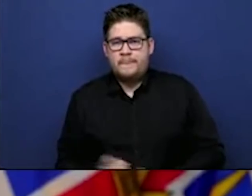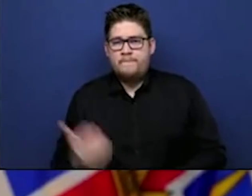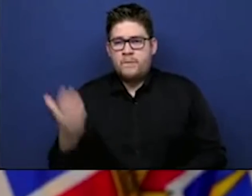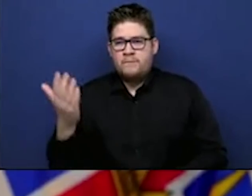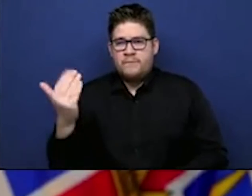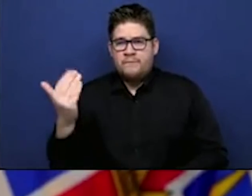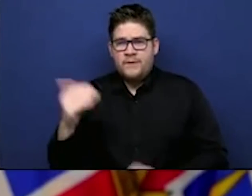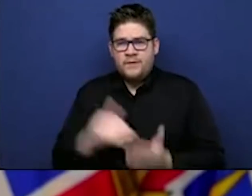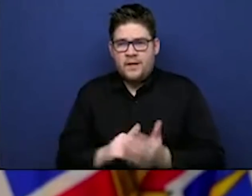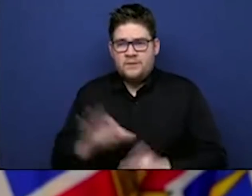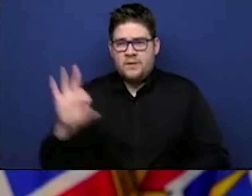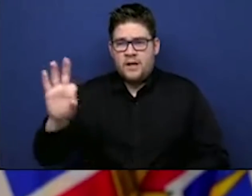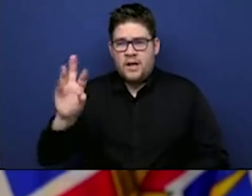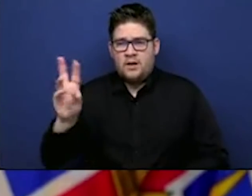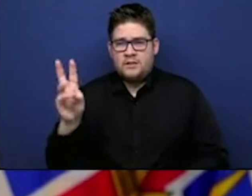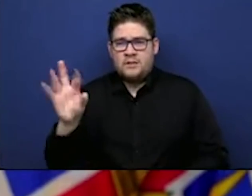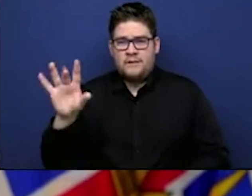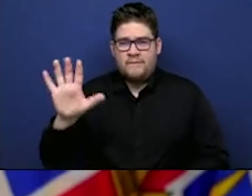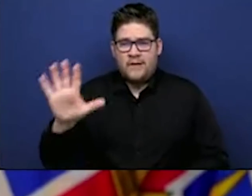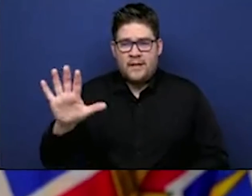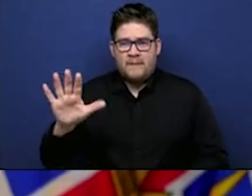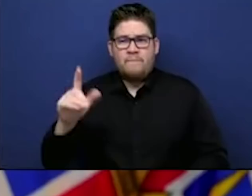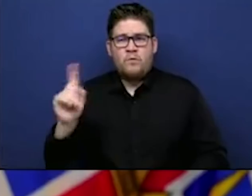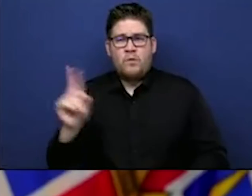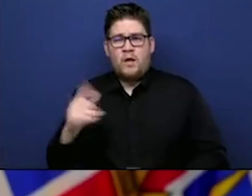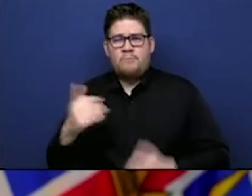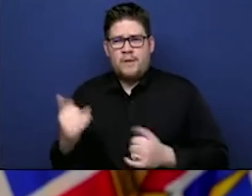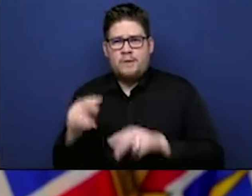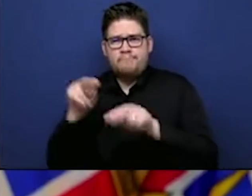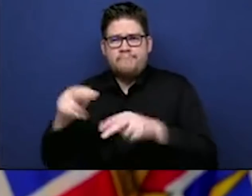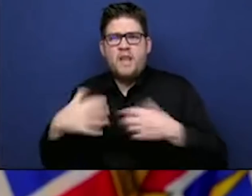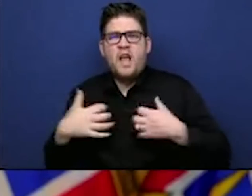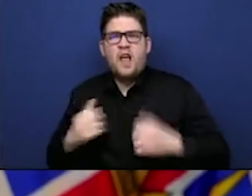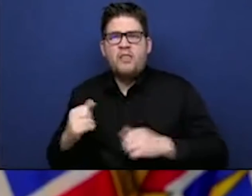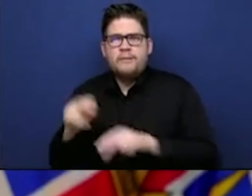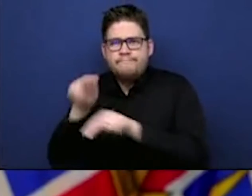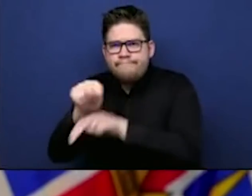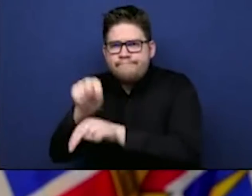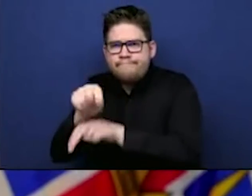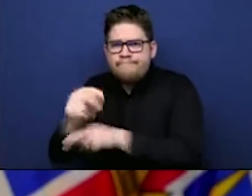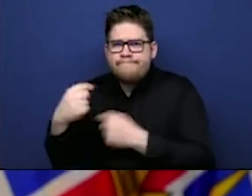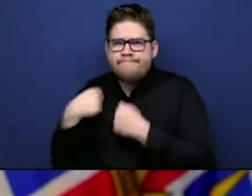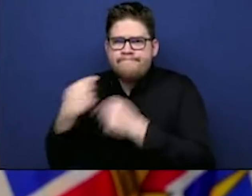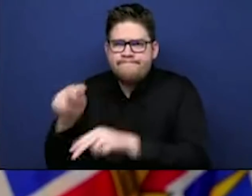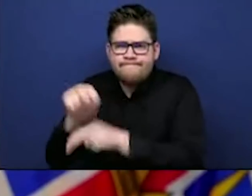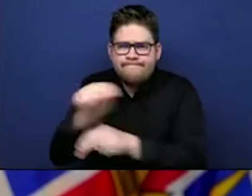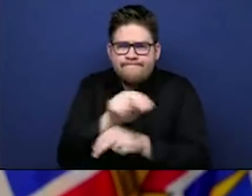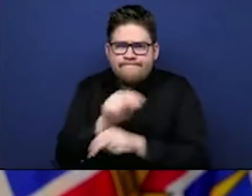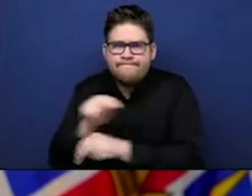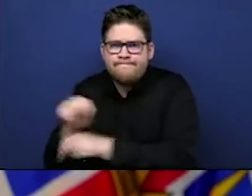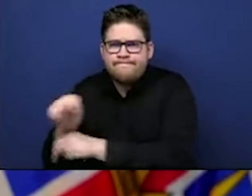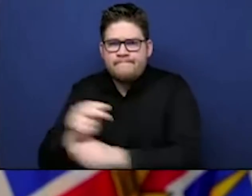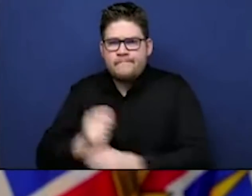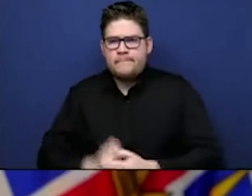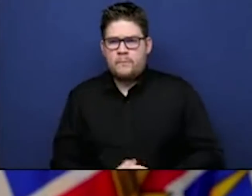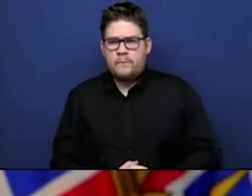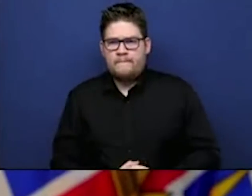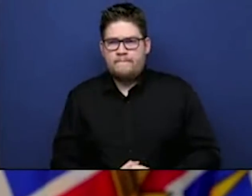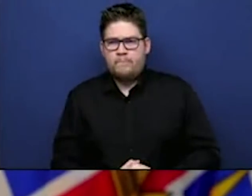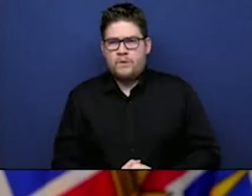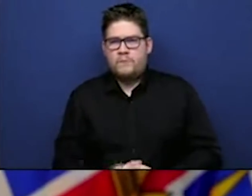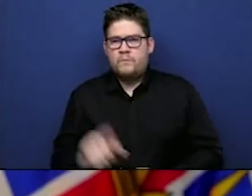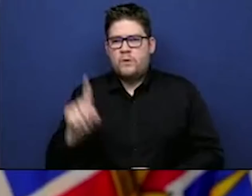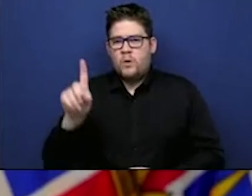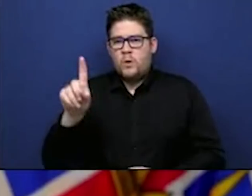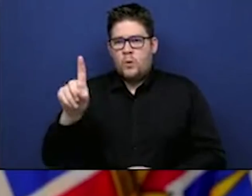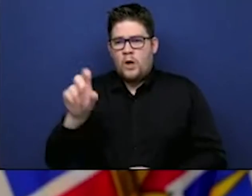101,216 who have recovered from their infectious period. Over this past weekend, we have 18 new deaths